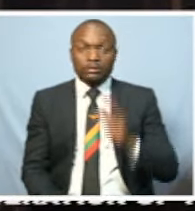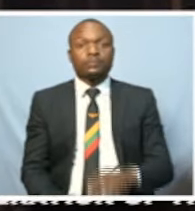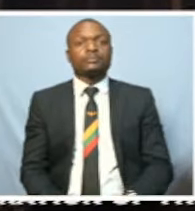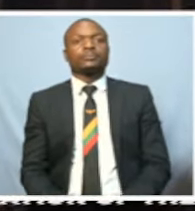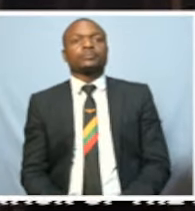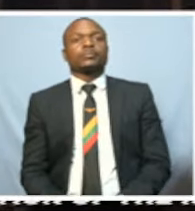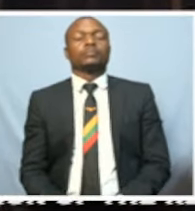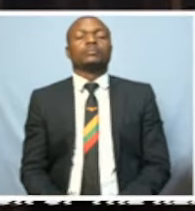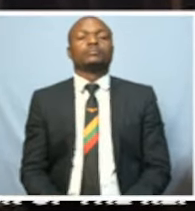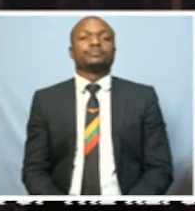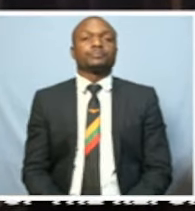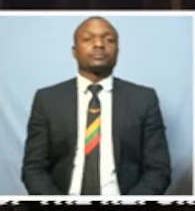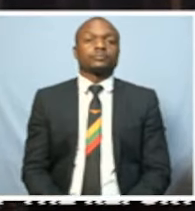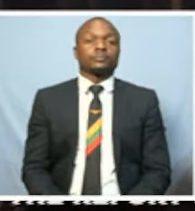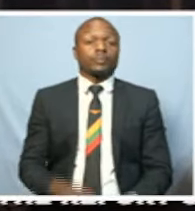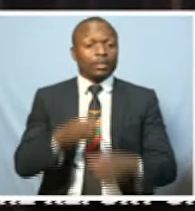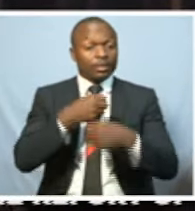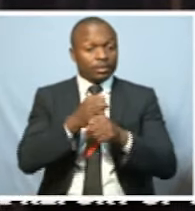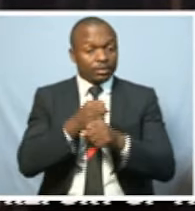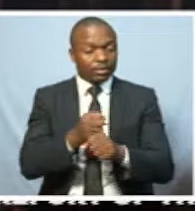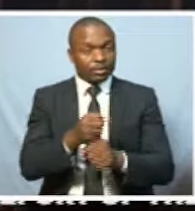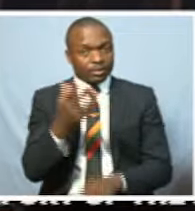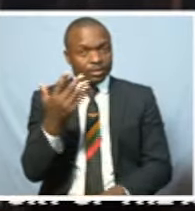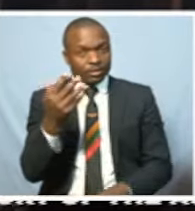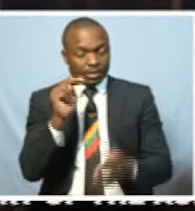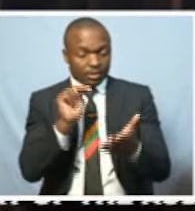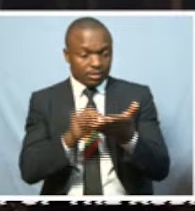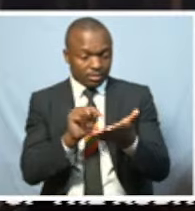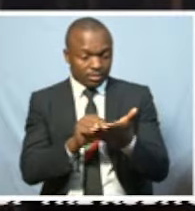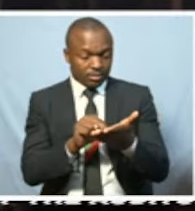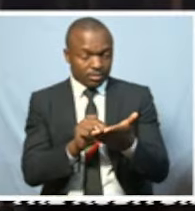was generated on 15th November